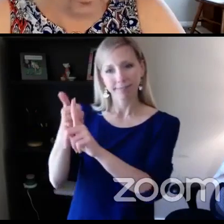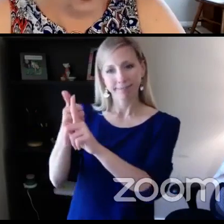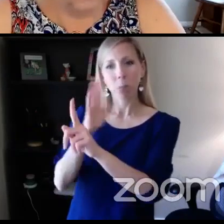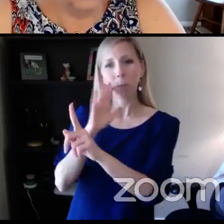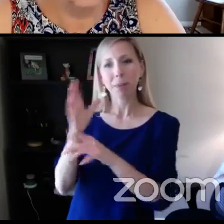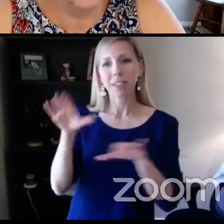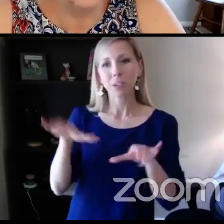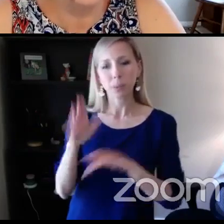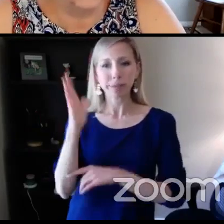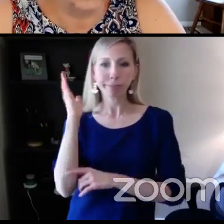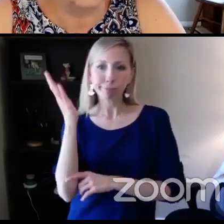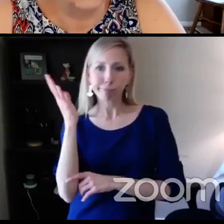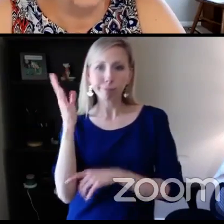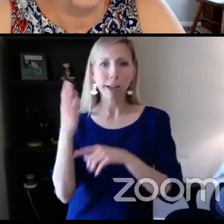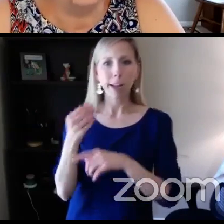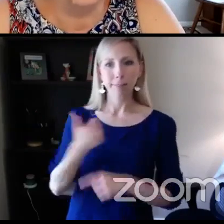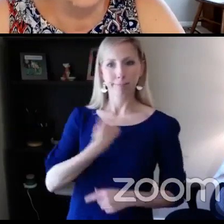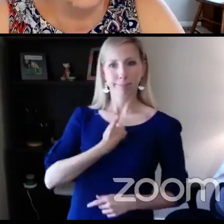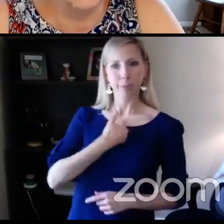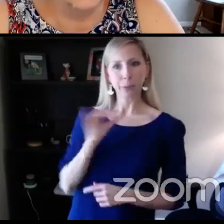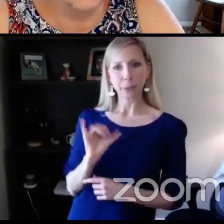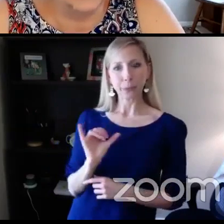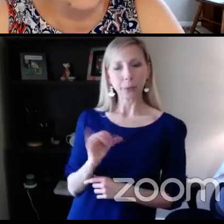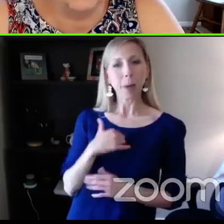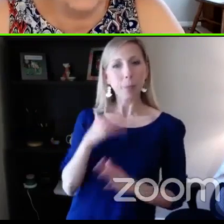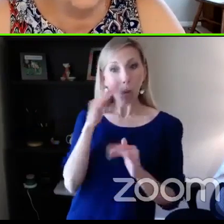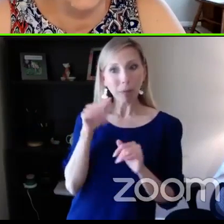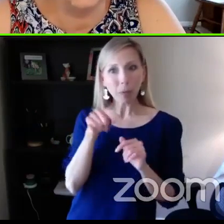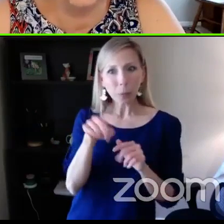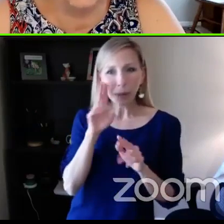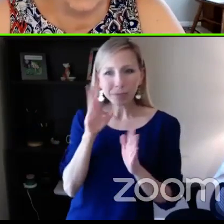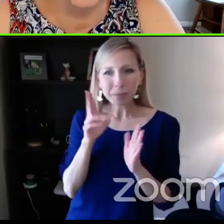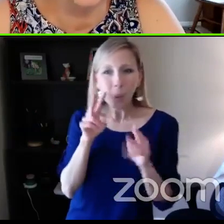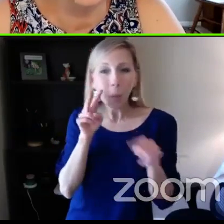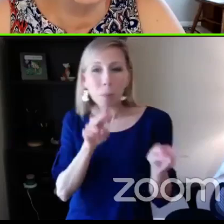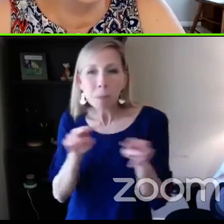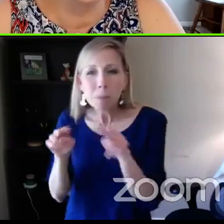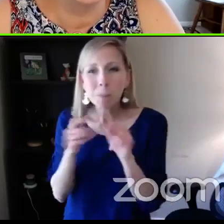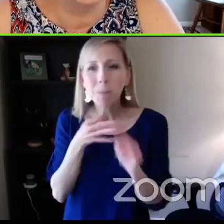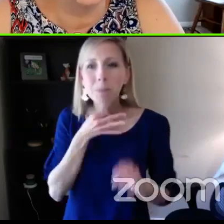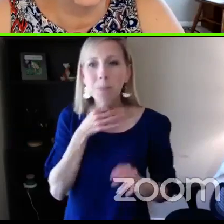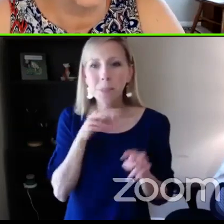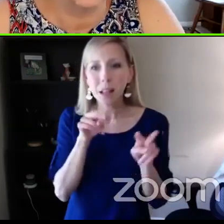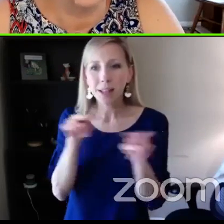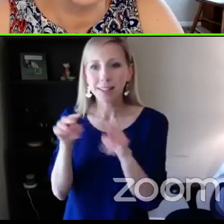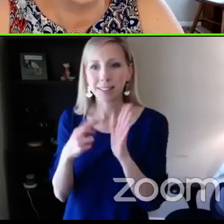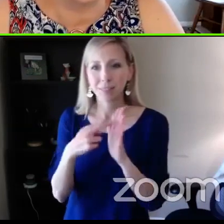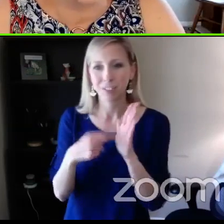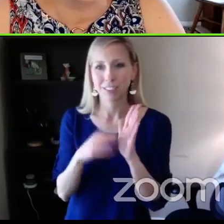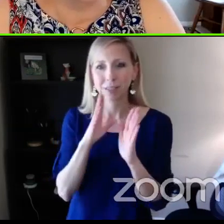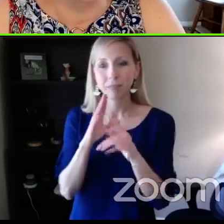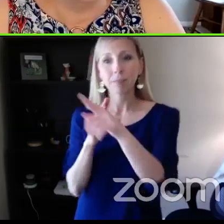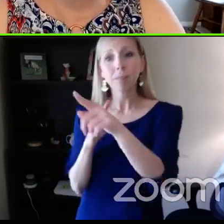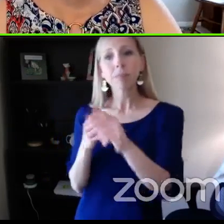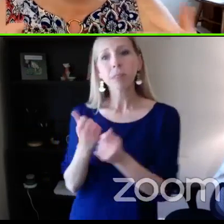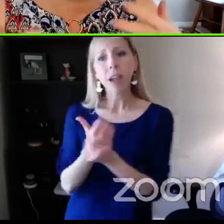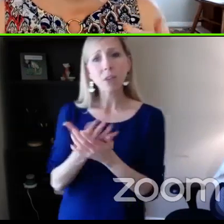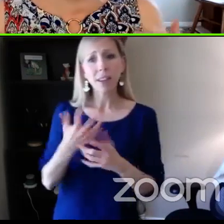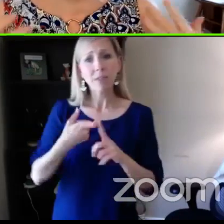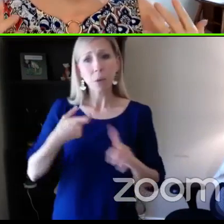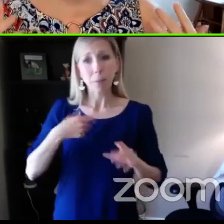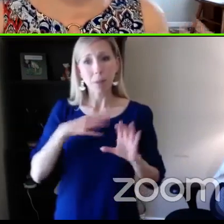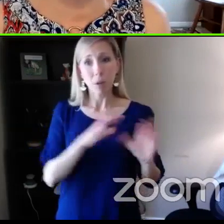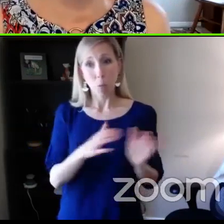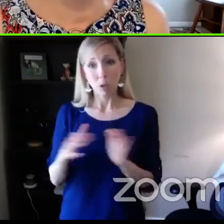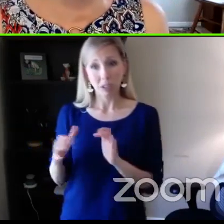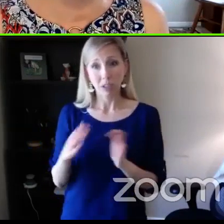be doing a session too. So hope you'll check that out. And we really want everything we do for the courses to be very practical.